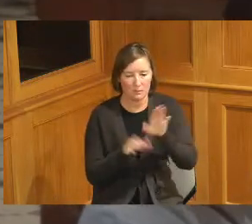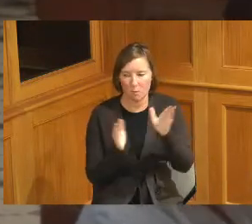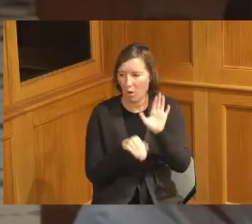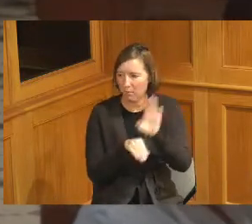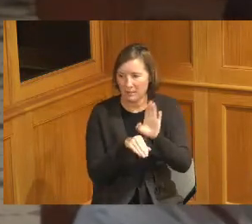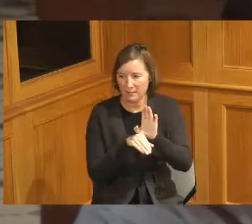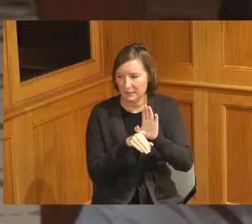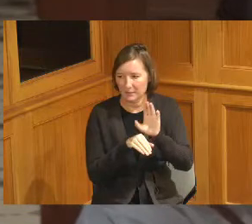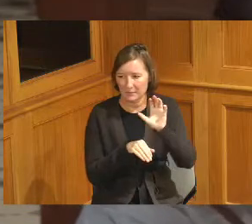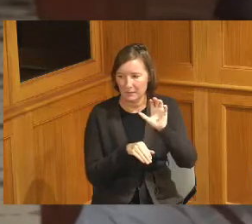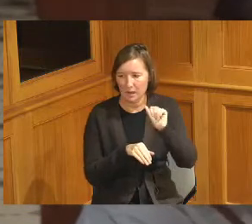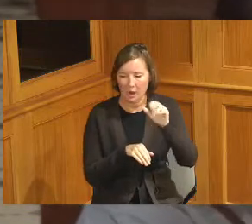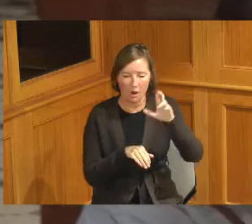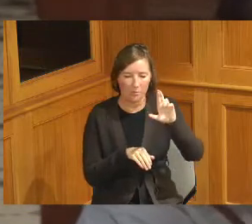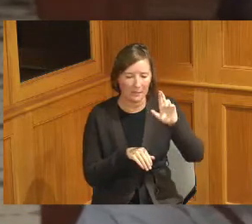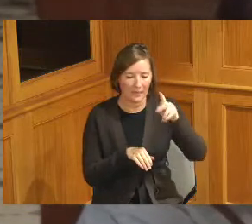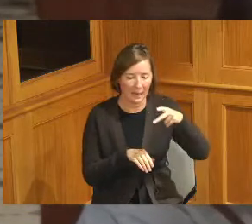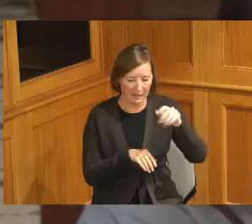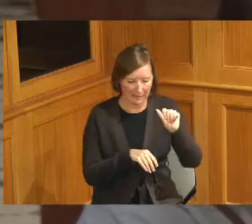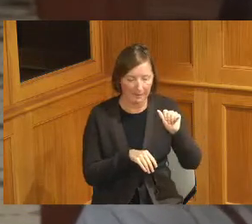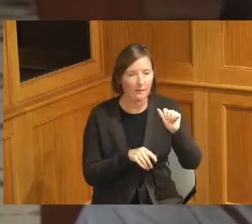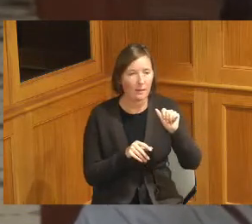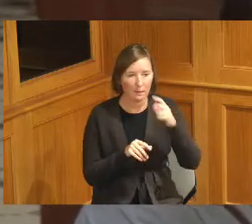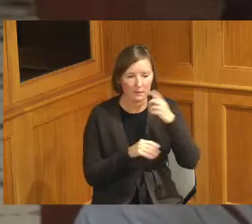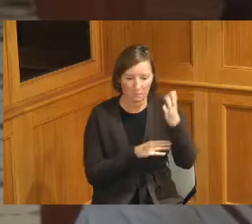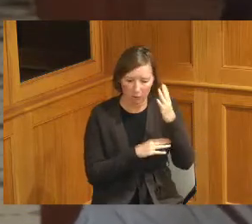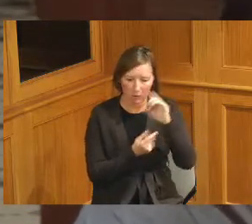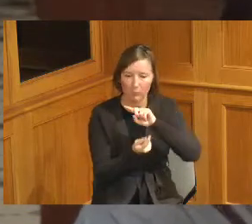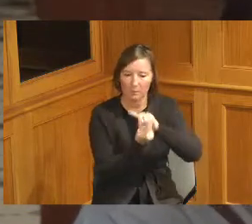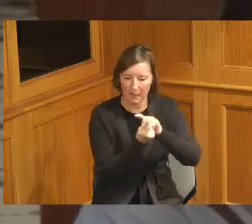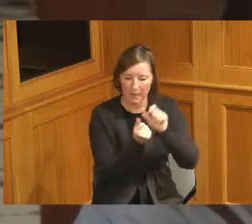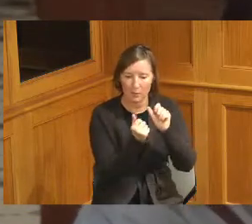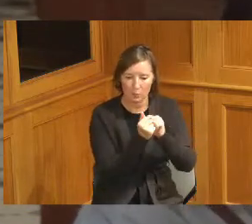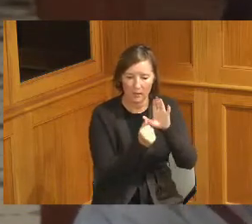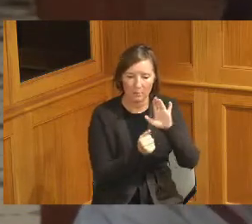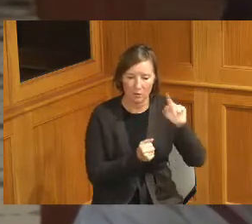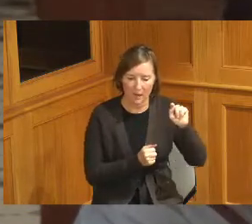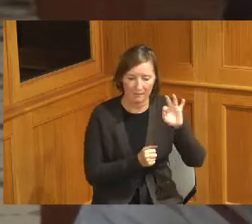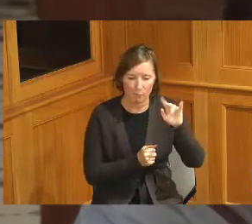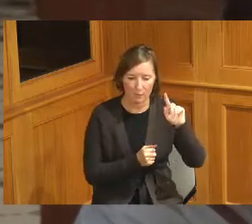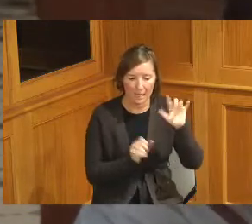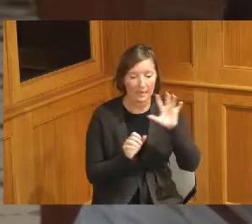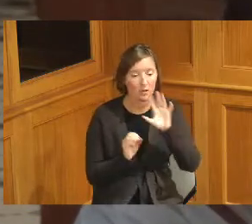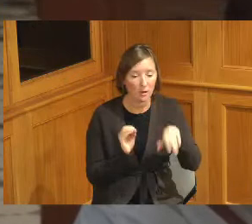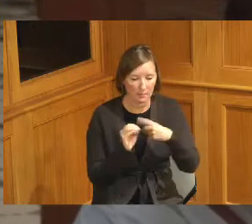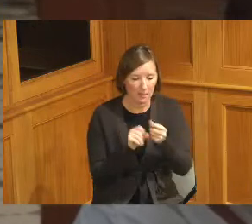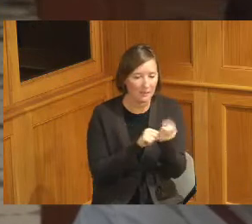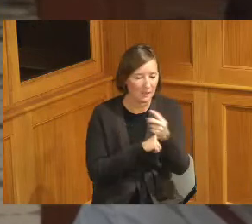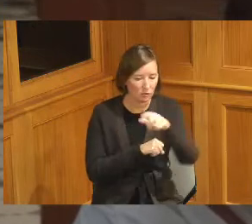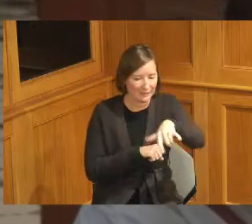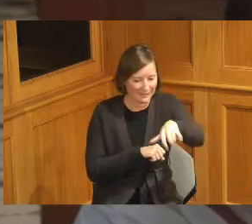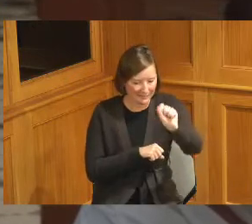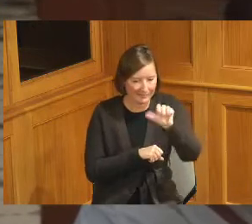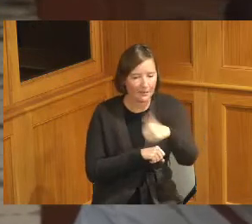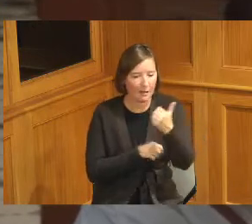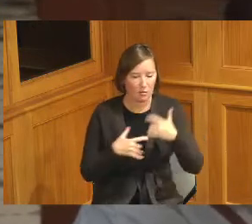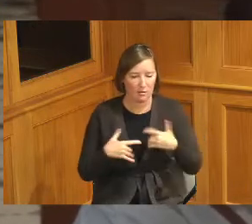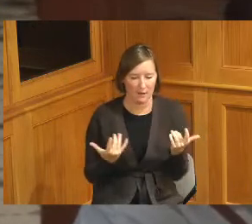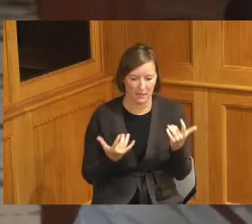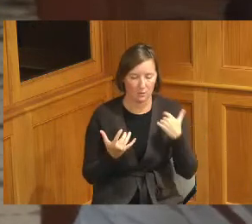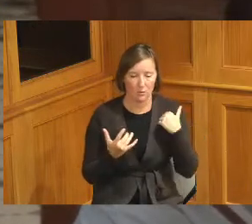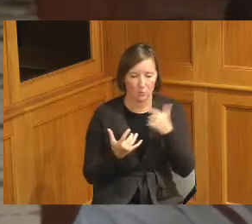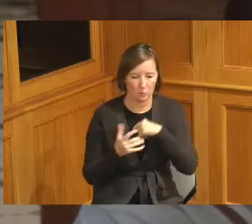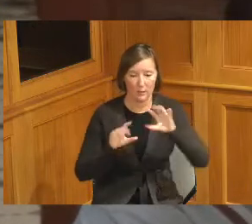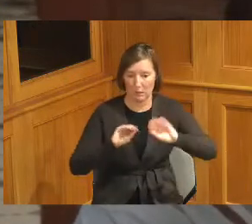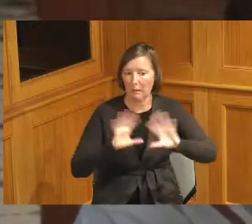every intent, we've already met this morning with Greg Forte talking about another event next year. So very clear, hear the board loud and